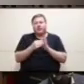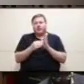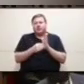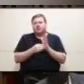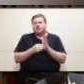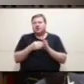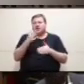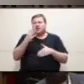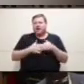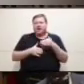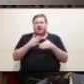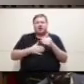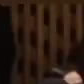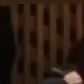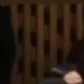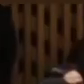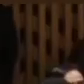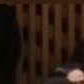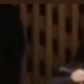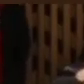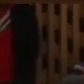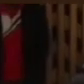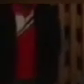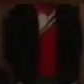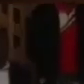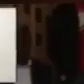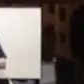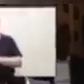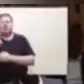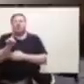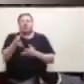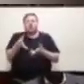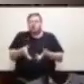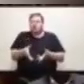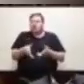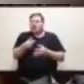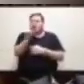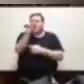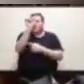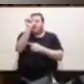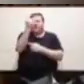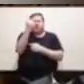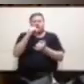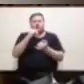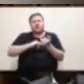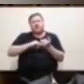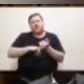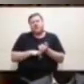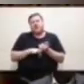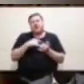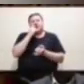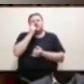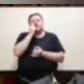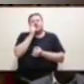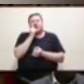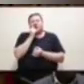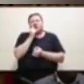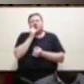it ended yesterday on the 31st, and then today on the 1st of September,